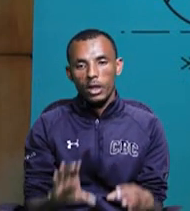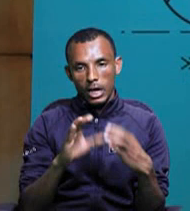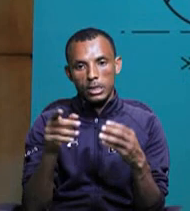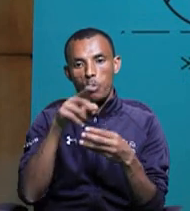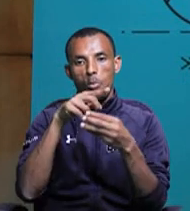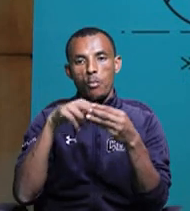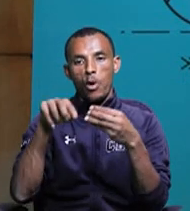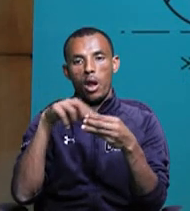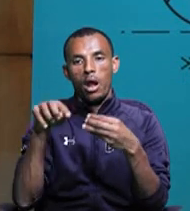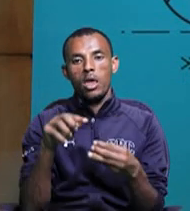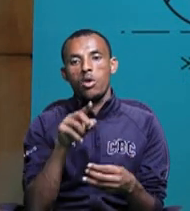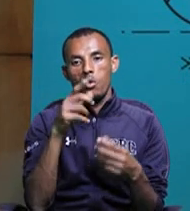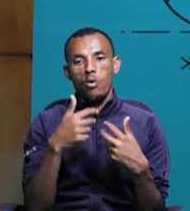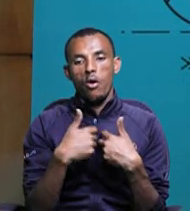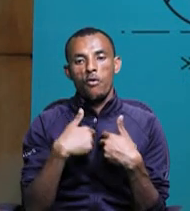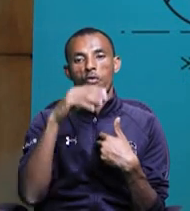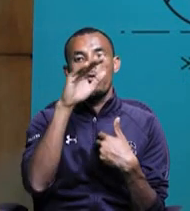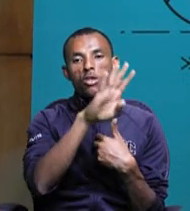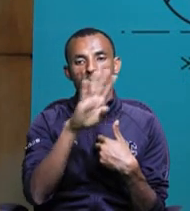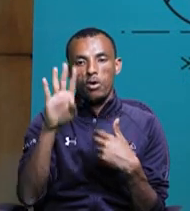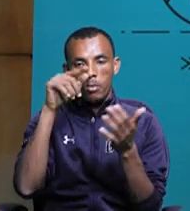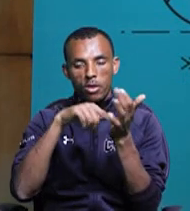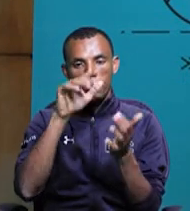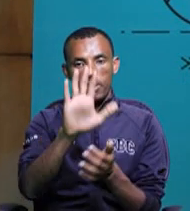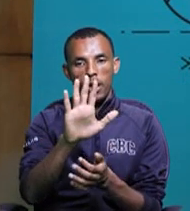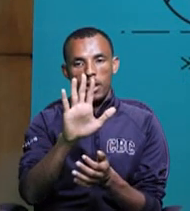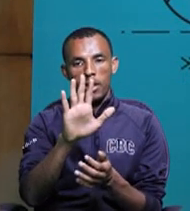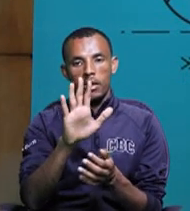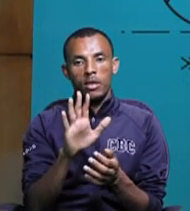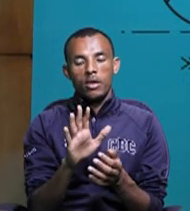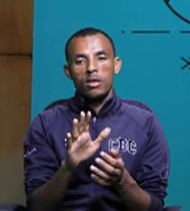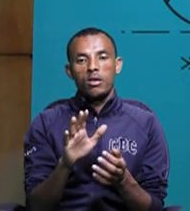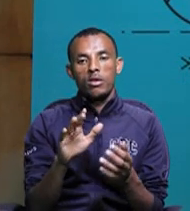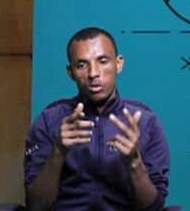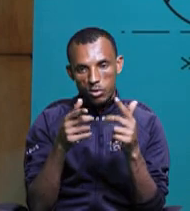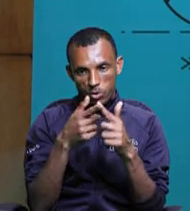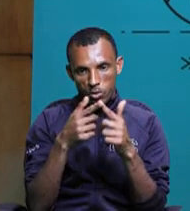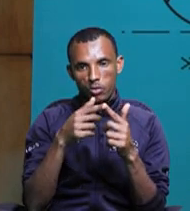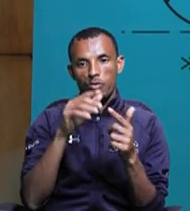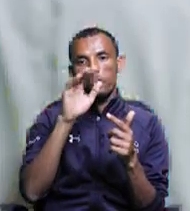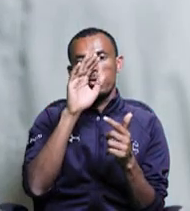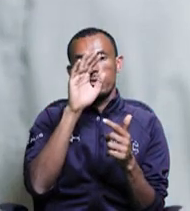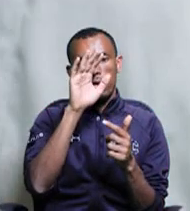Class boundaries. You have 44.5 to 54.5.